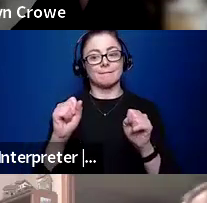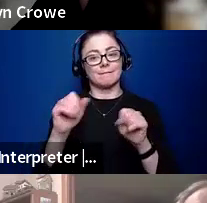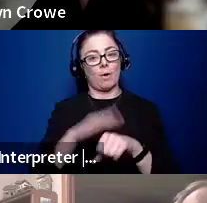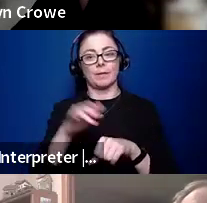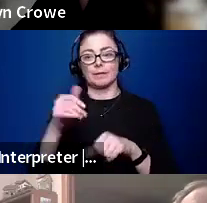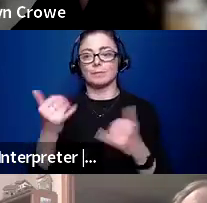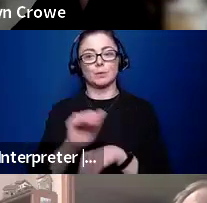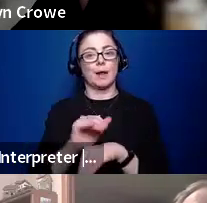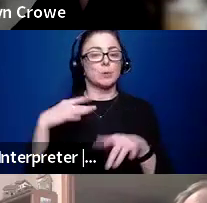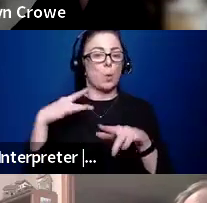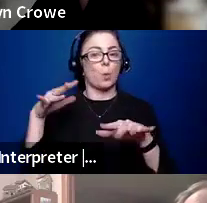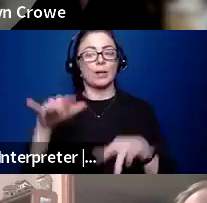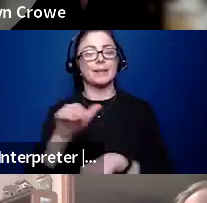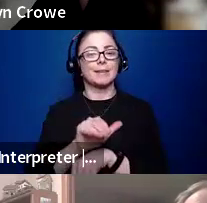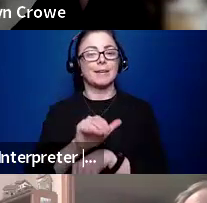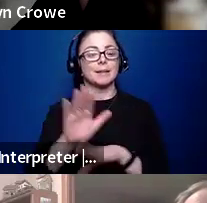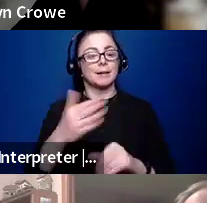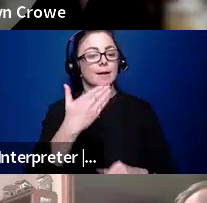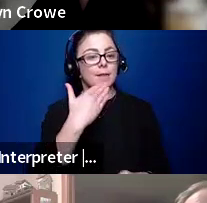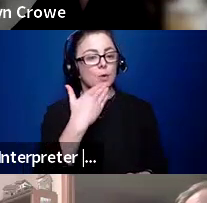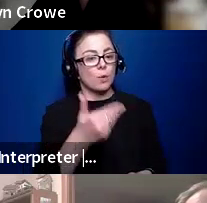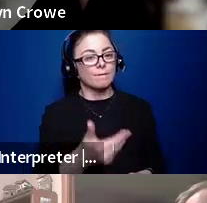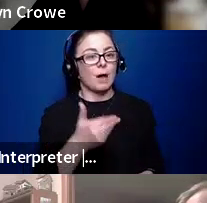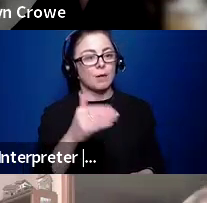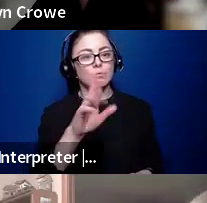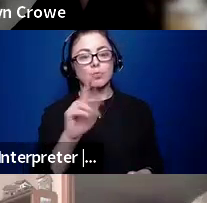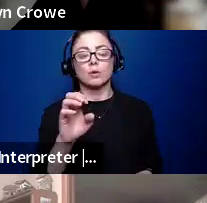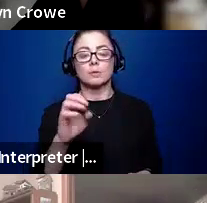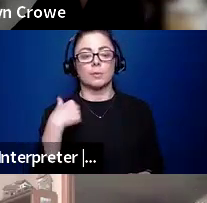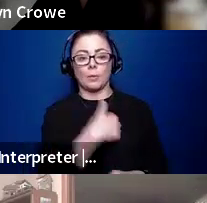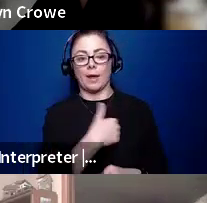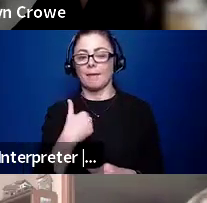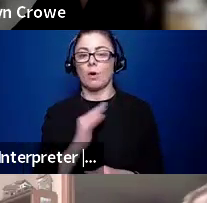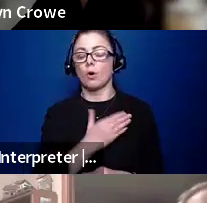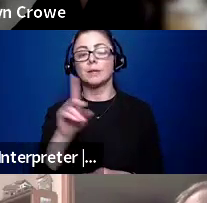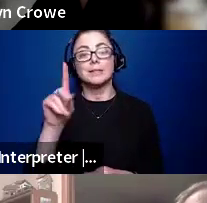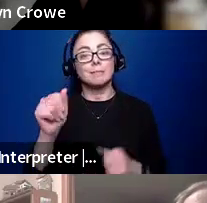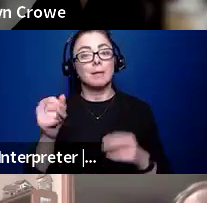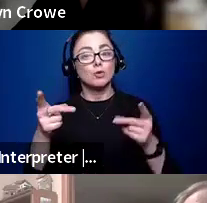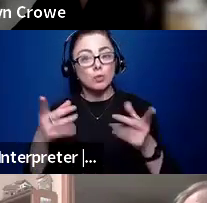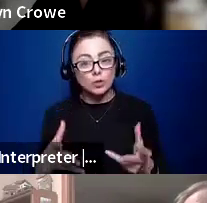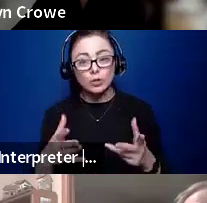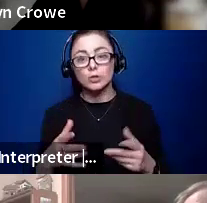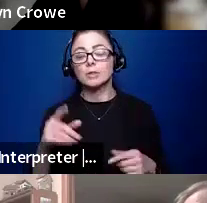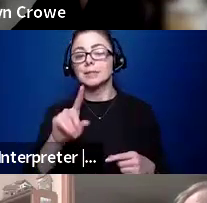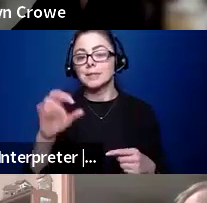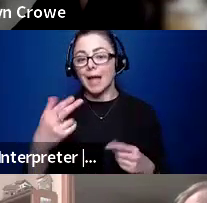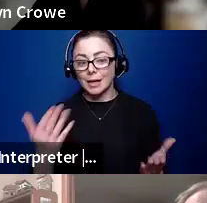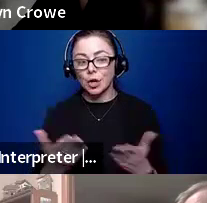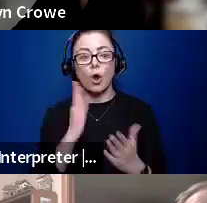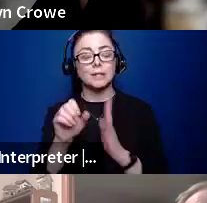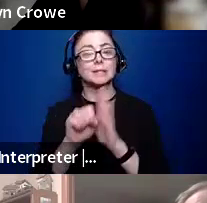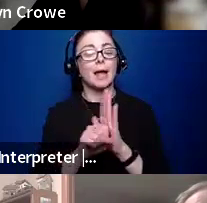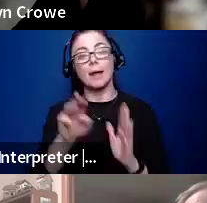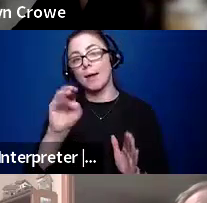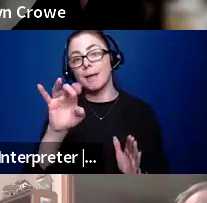thanks so much for the invite, Brooke, for us to be here tonight. We've got our disability director, Zach Ryan, on, our state Medicaid director,